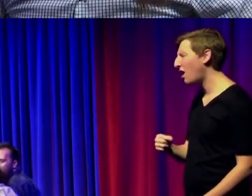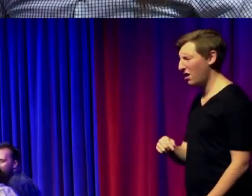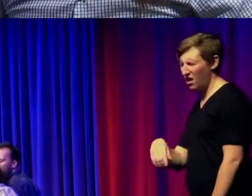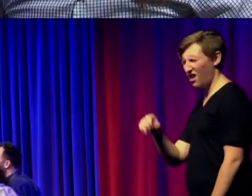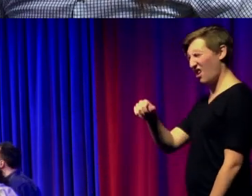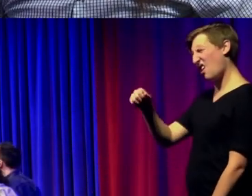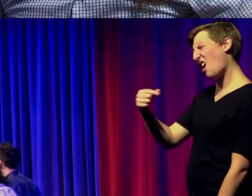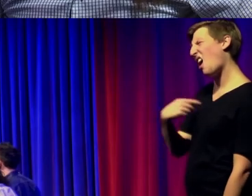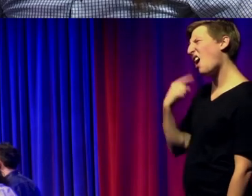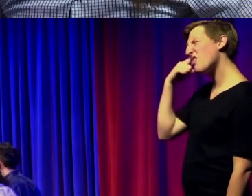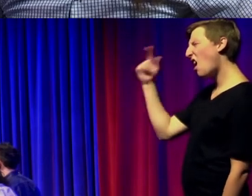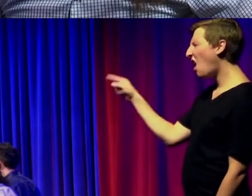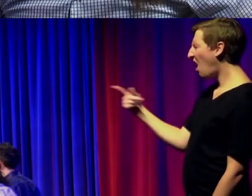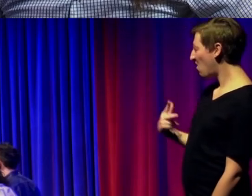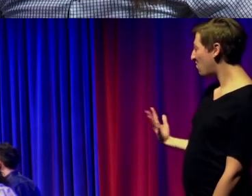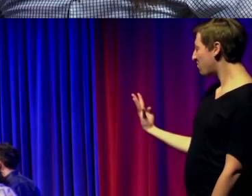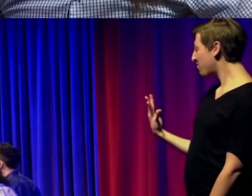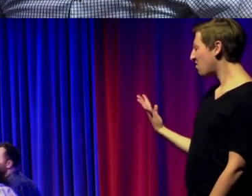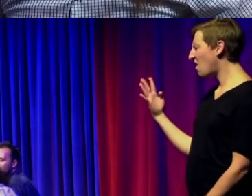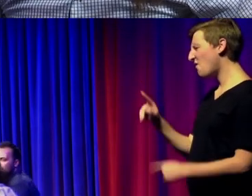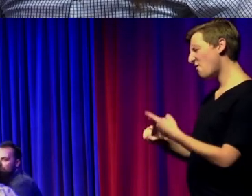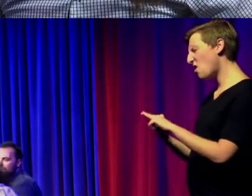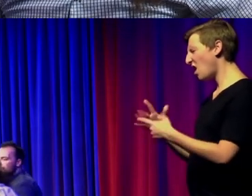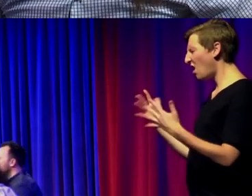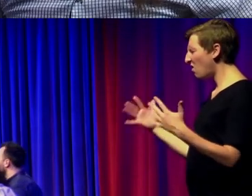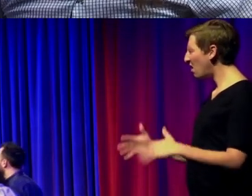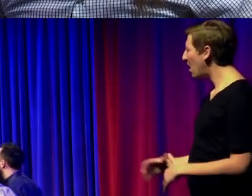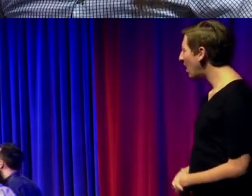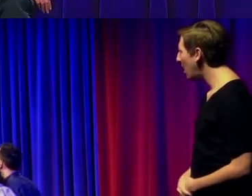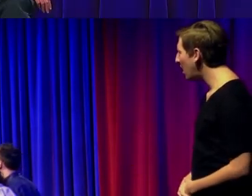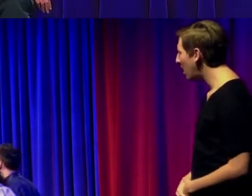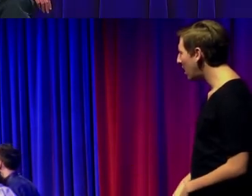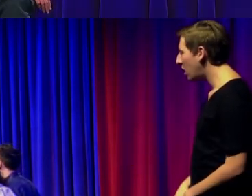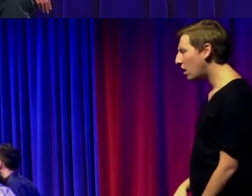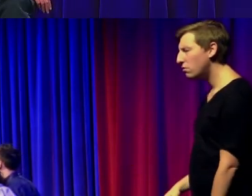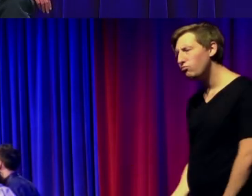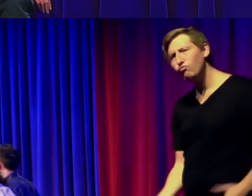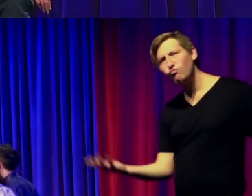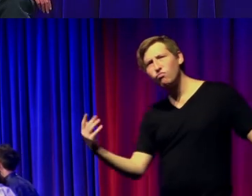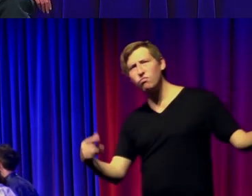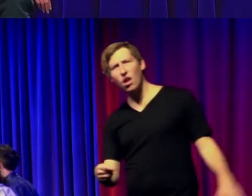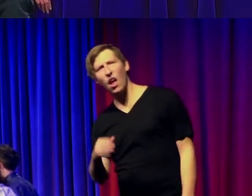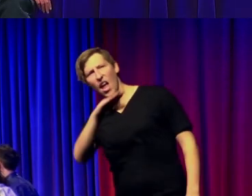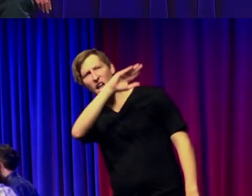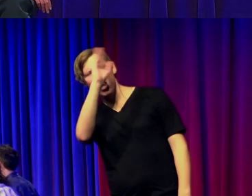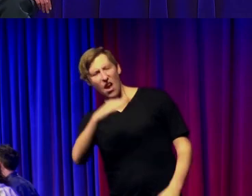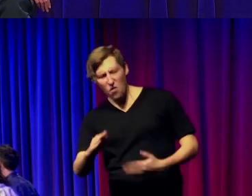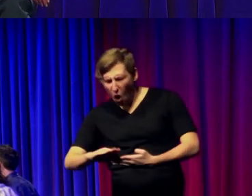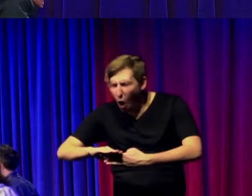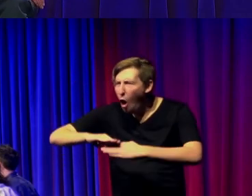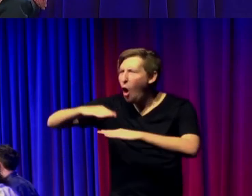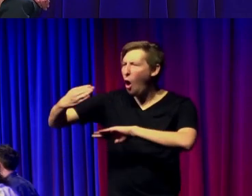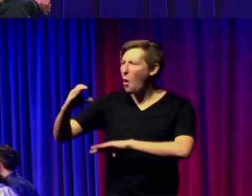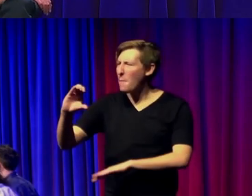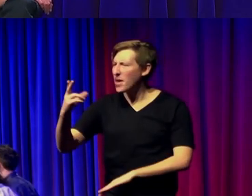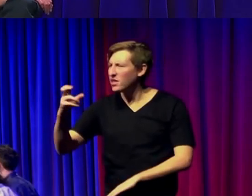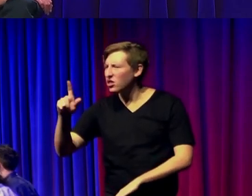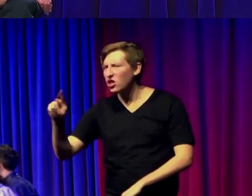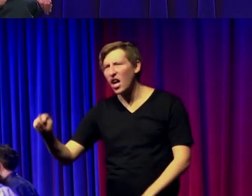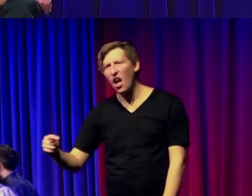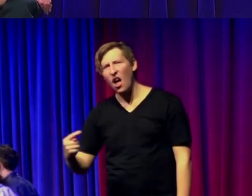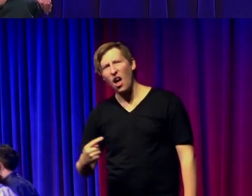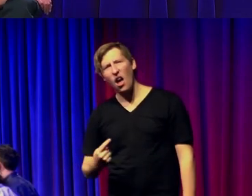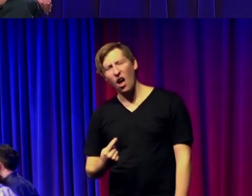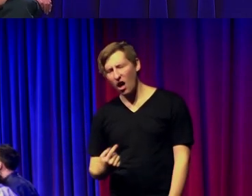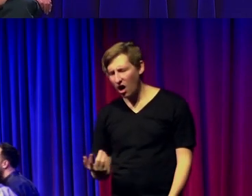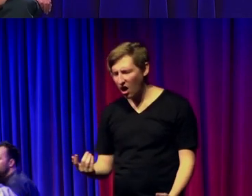already friends. I thought we were too. Like, he smells like chips. But we never opened the chest, and I thought that was what was in there. Friendship?